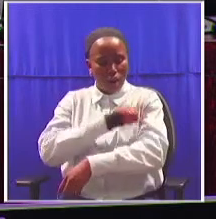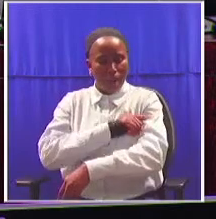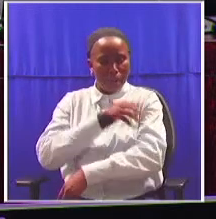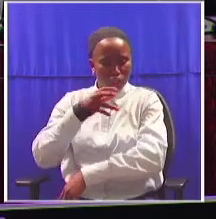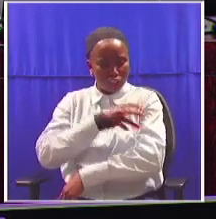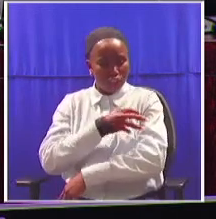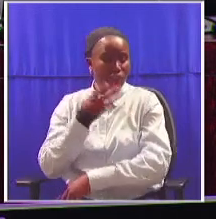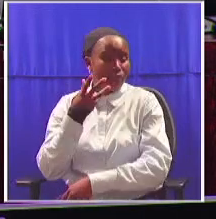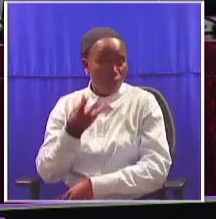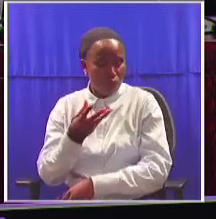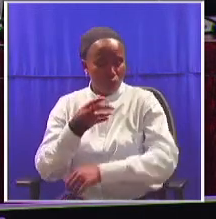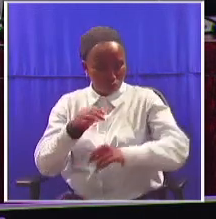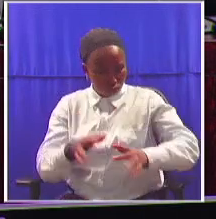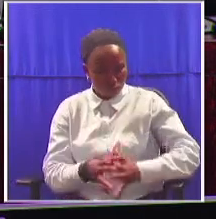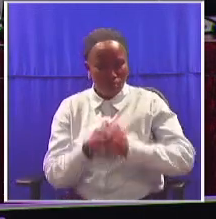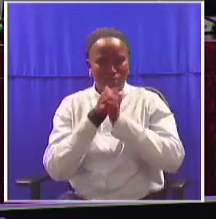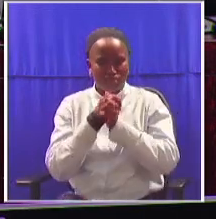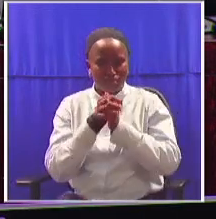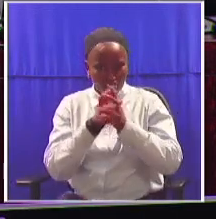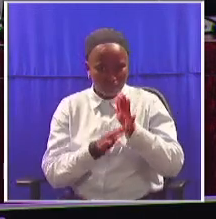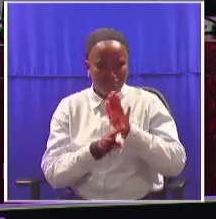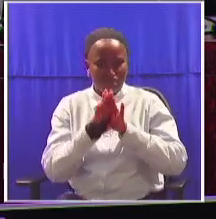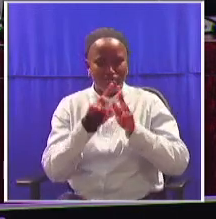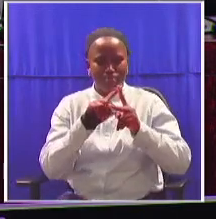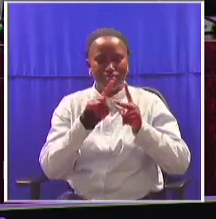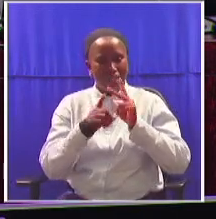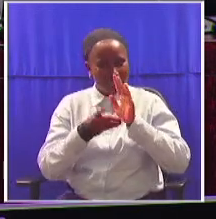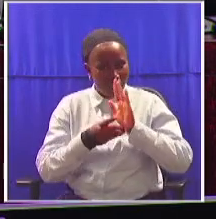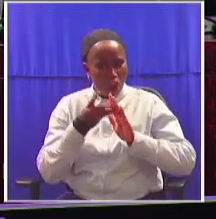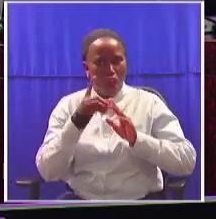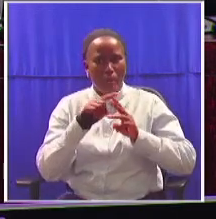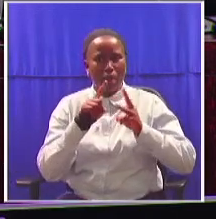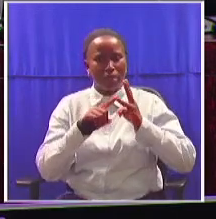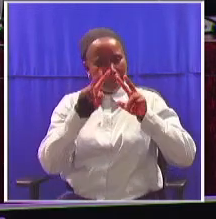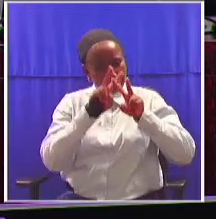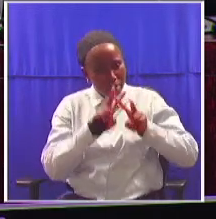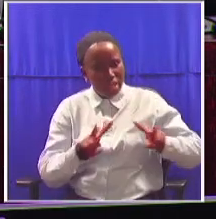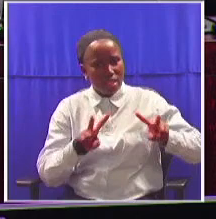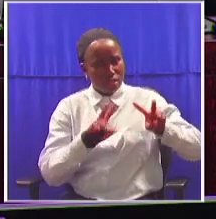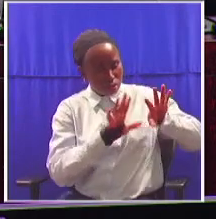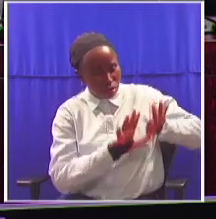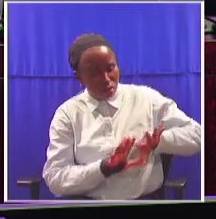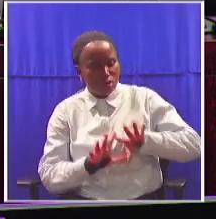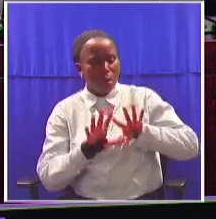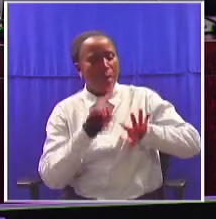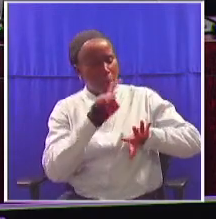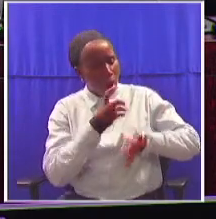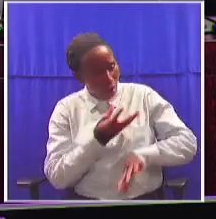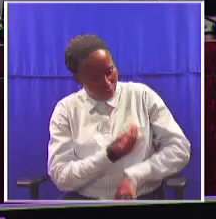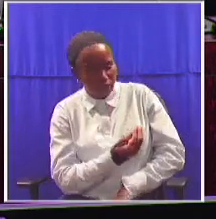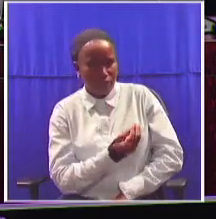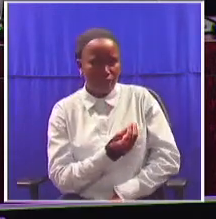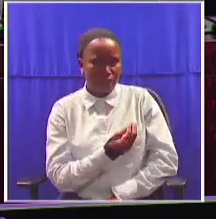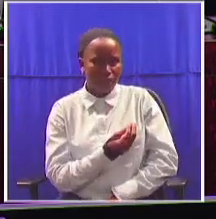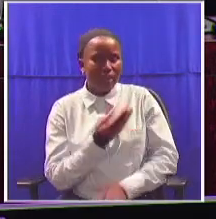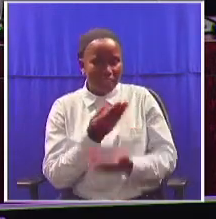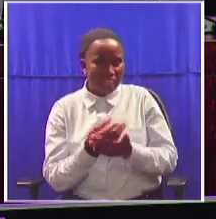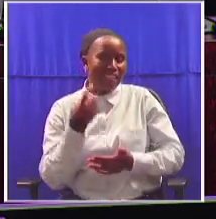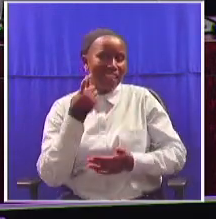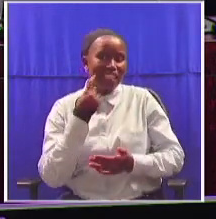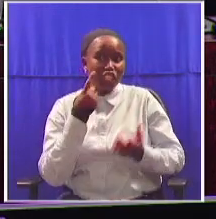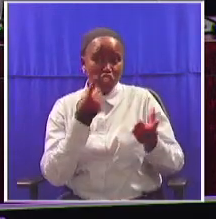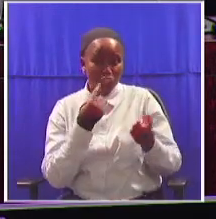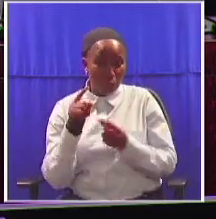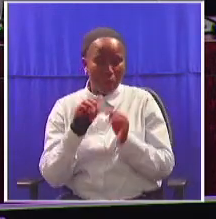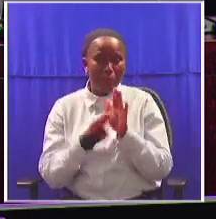unity, development, and peace on the continent, to drive the growth,